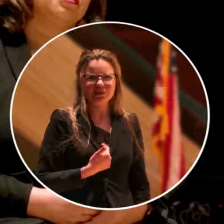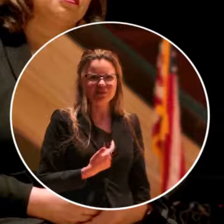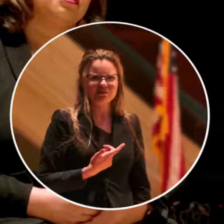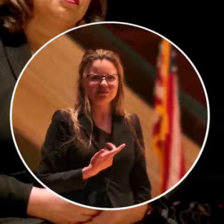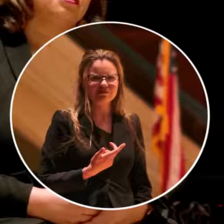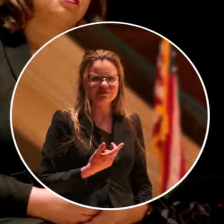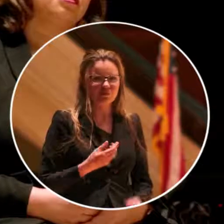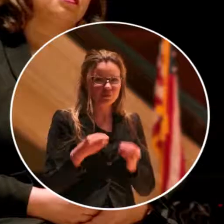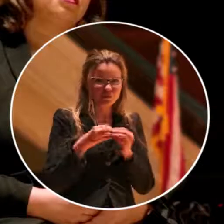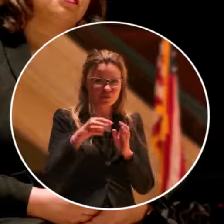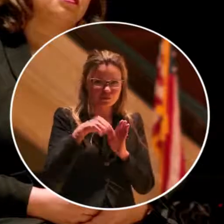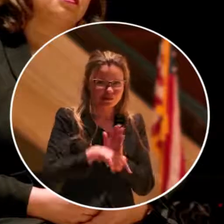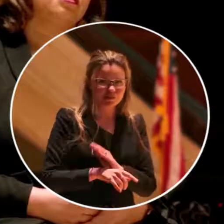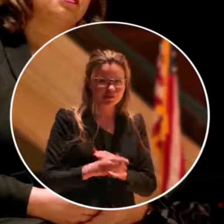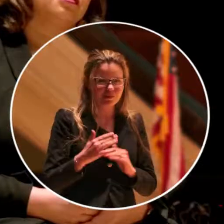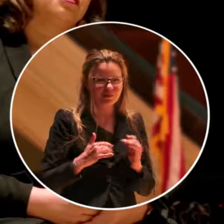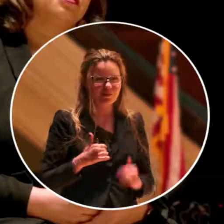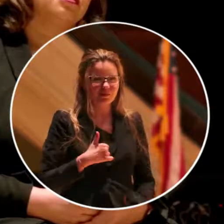acknowledge.